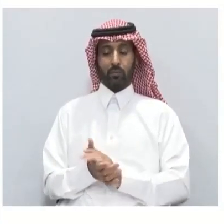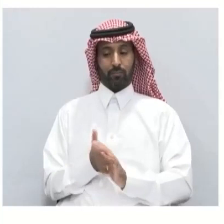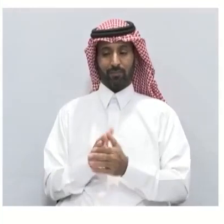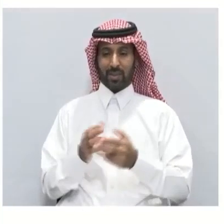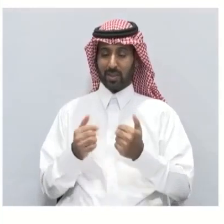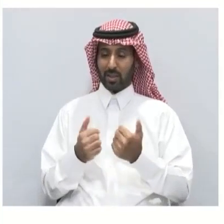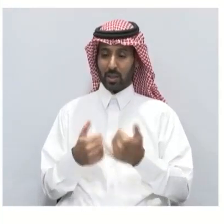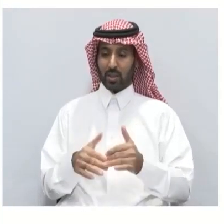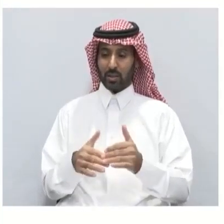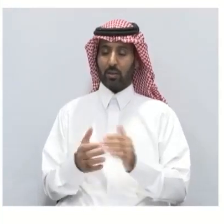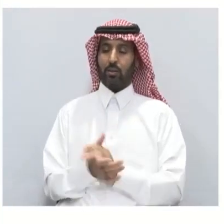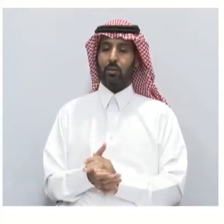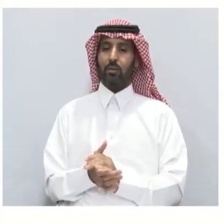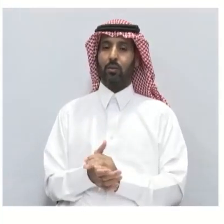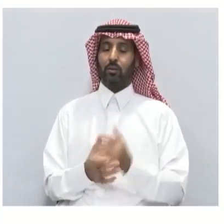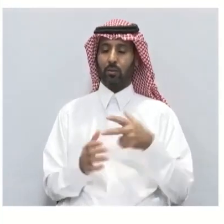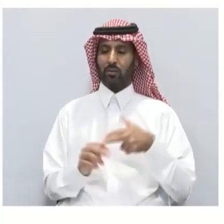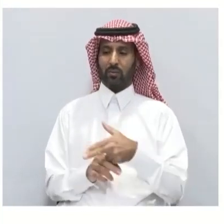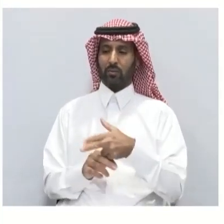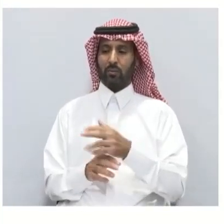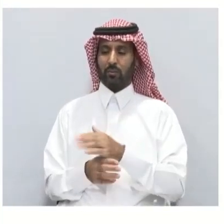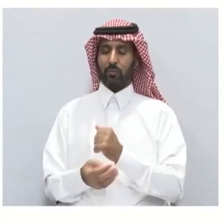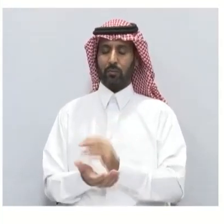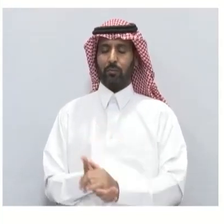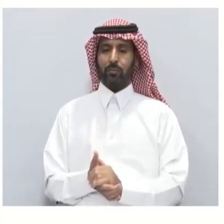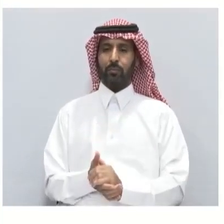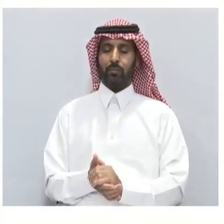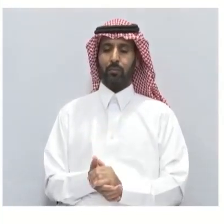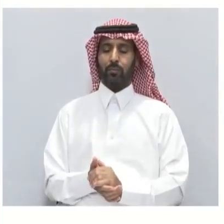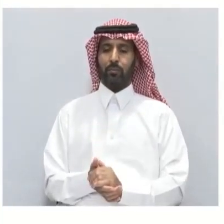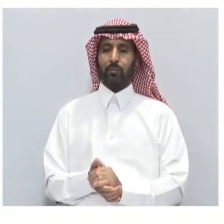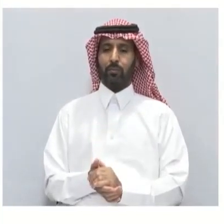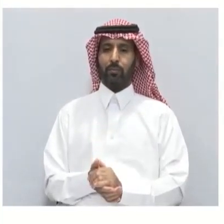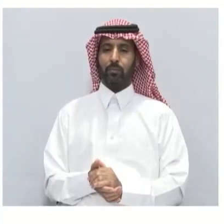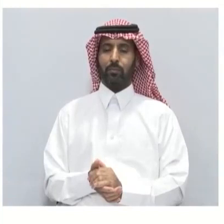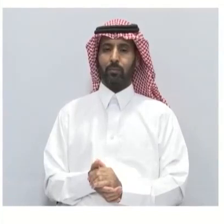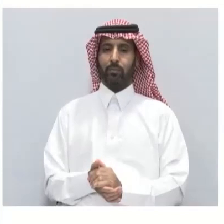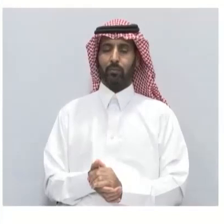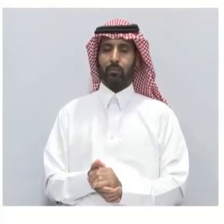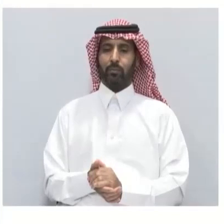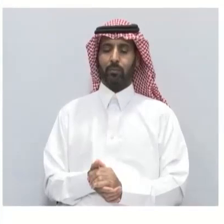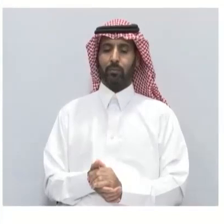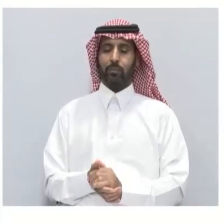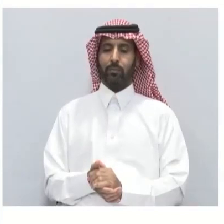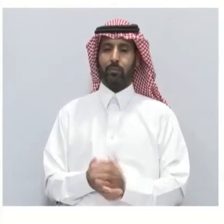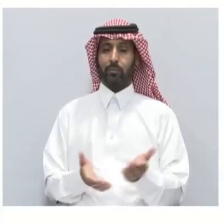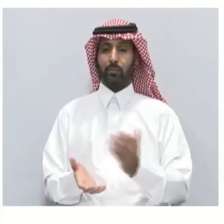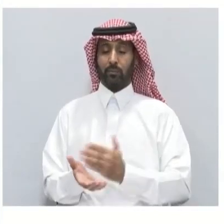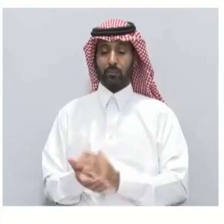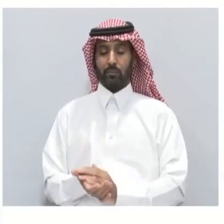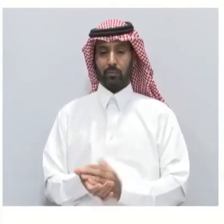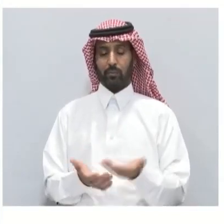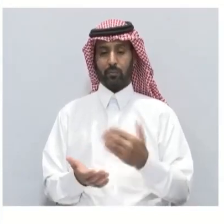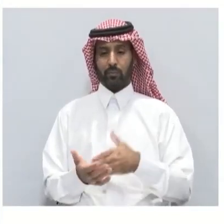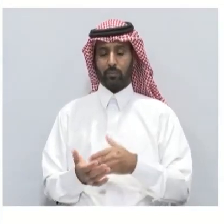declined? Yes, it's off use. It's off use. It's declined. So again,